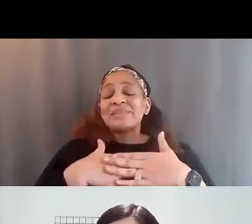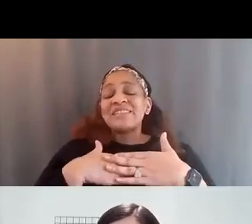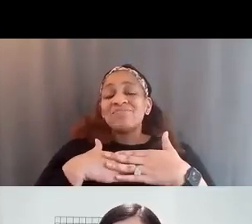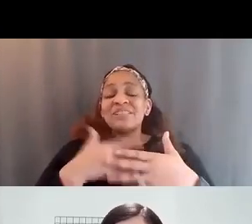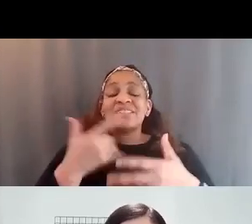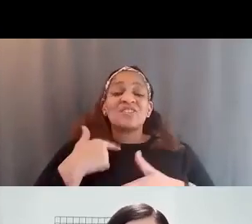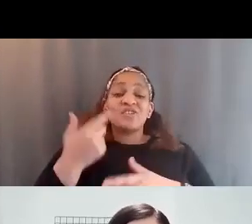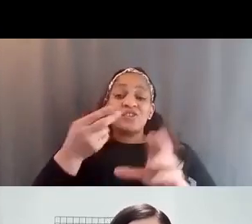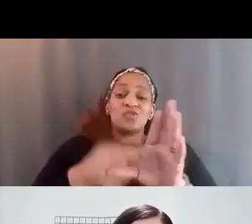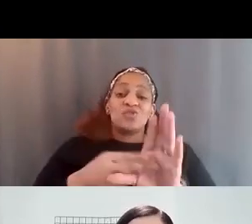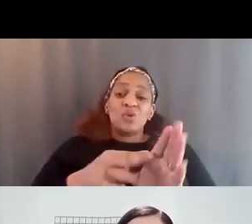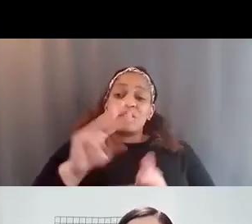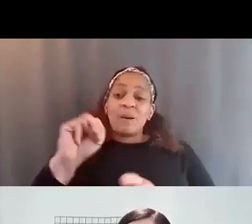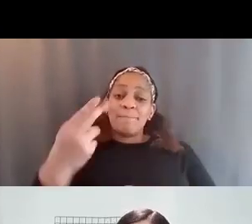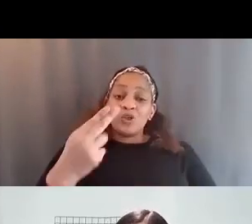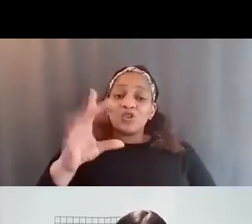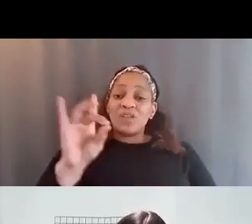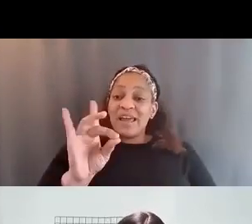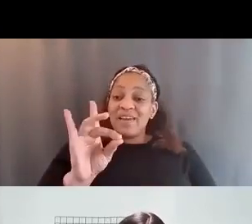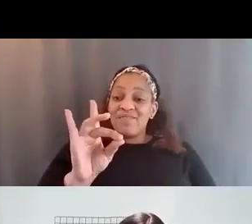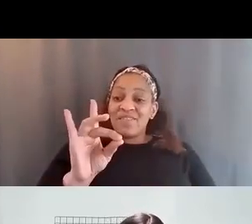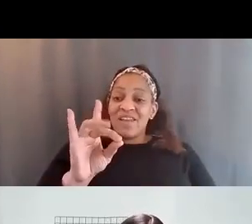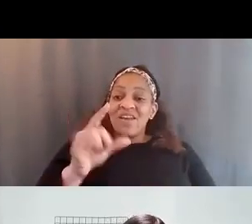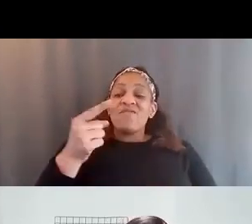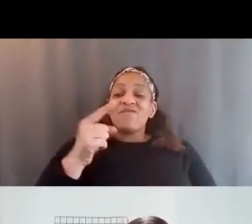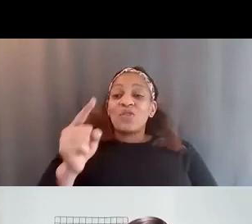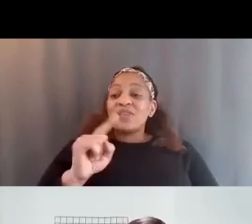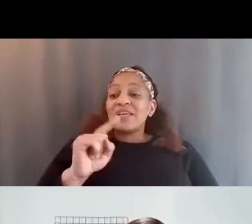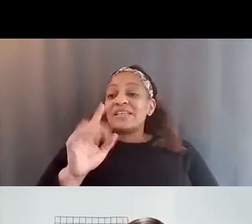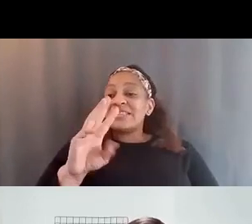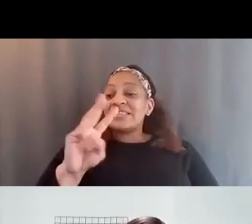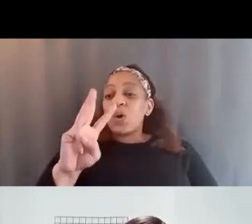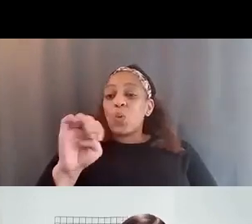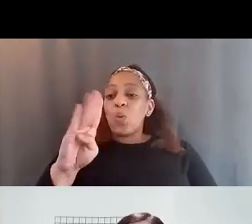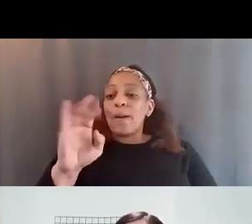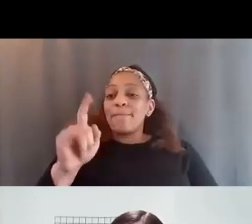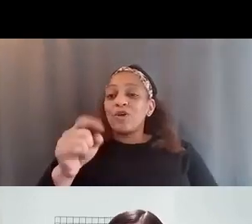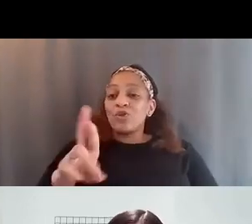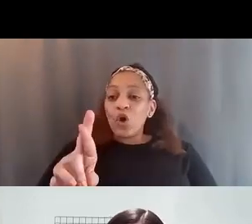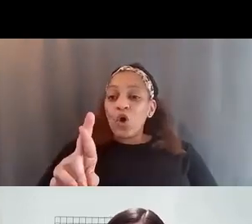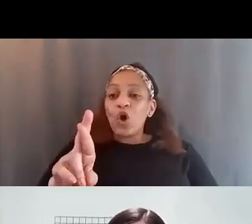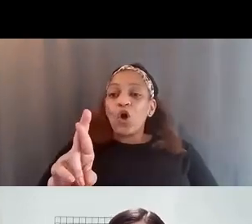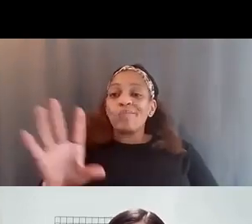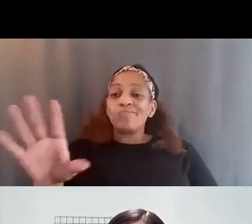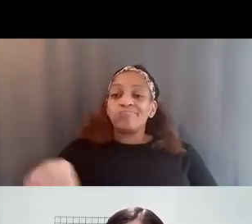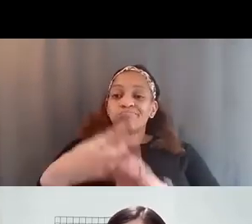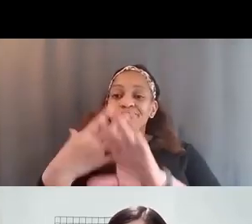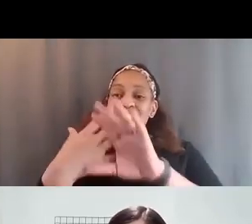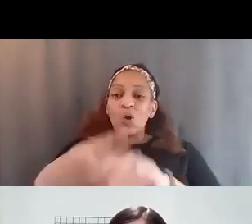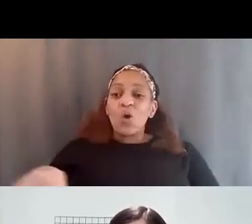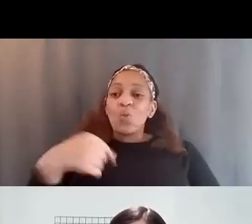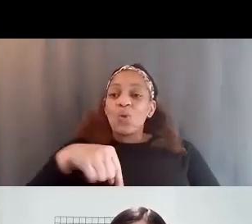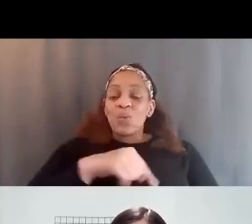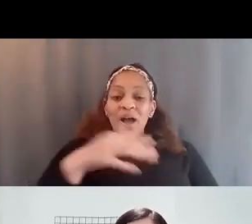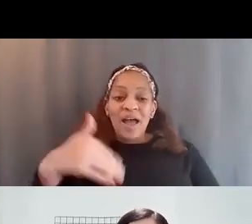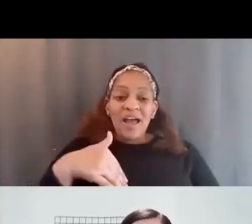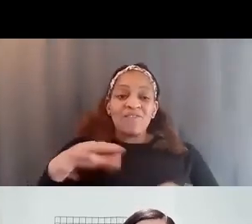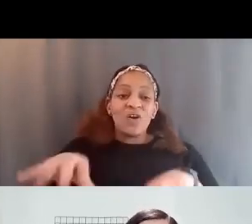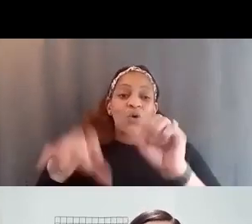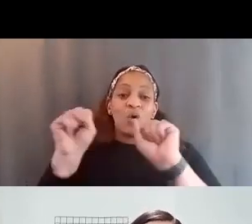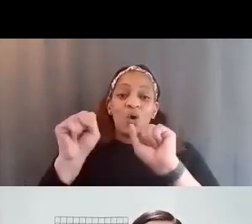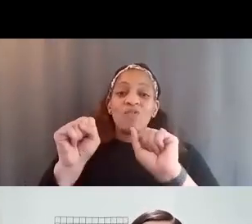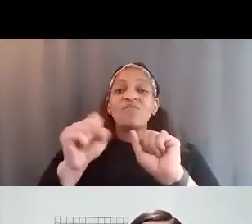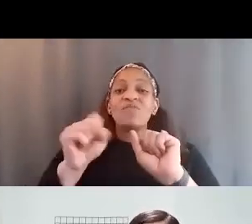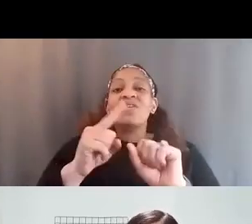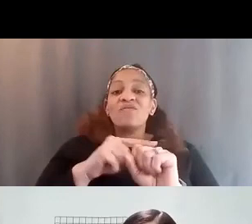for our upcoming webinar where we will feature Mentra, a hiring platform for neurodiverse talent.